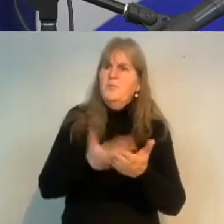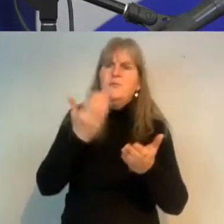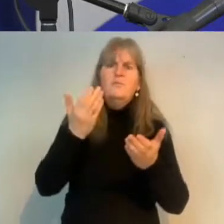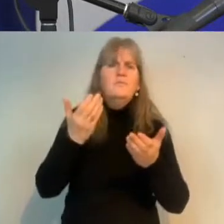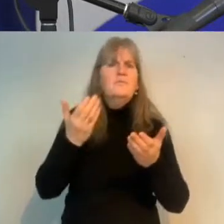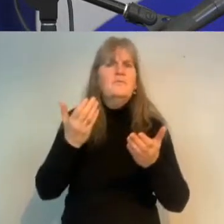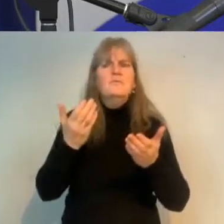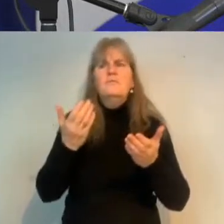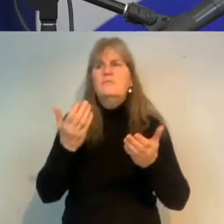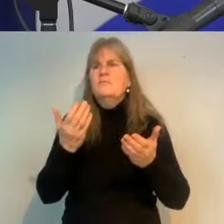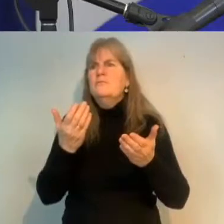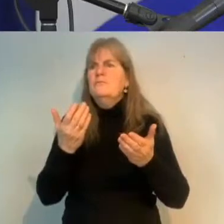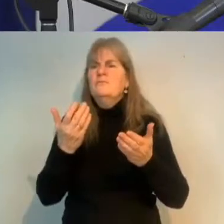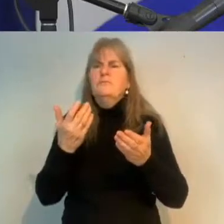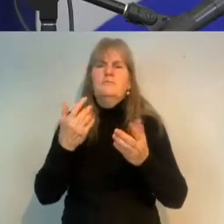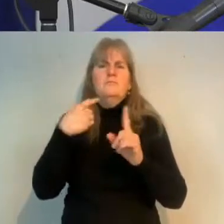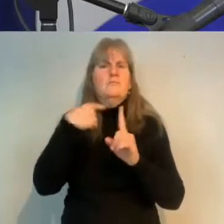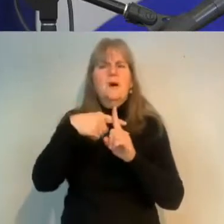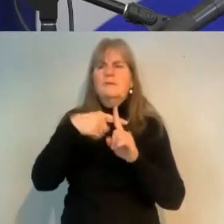positive COVID status?